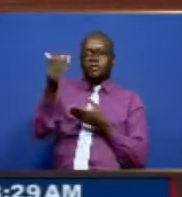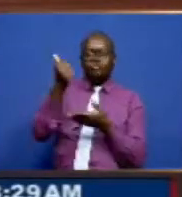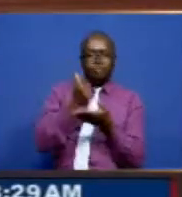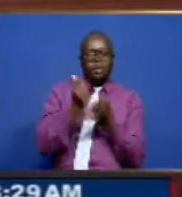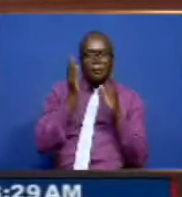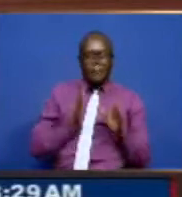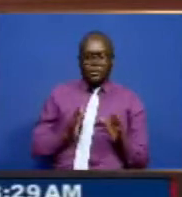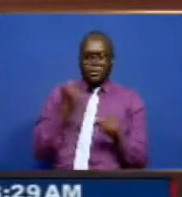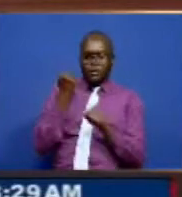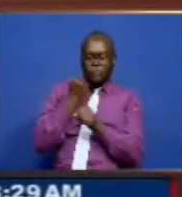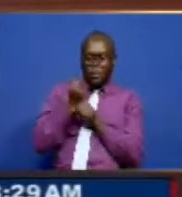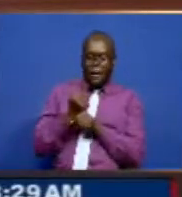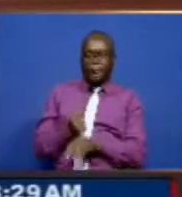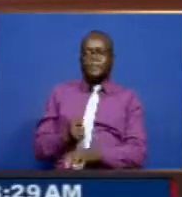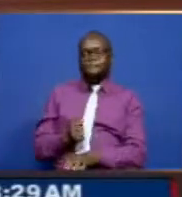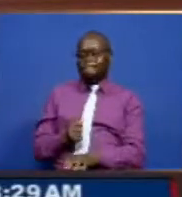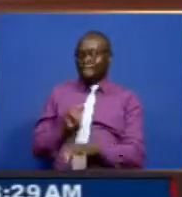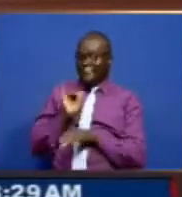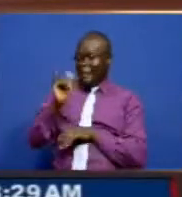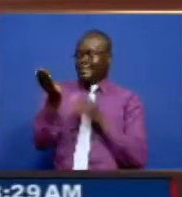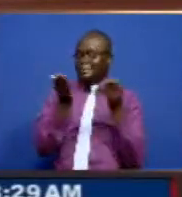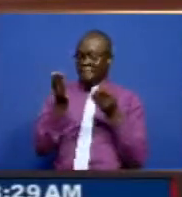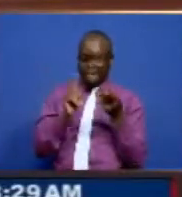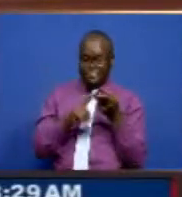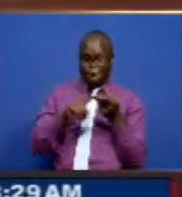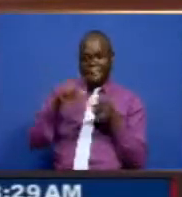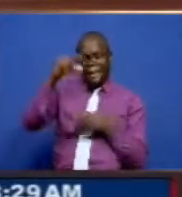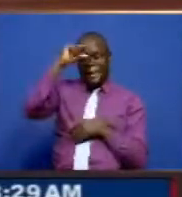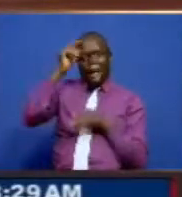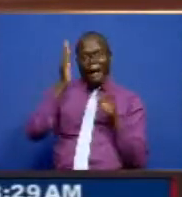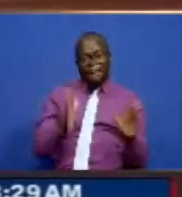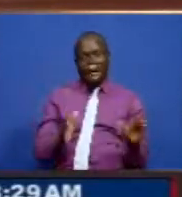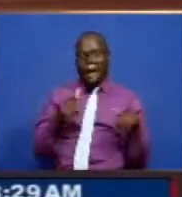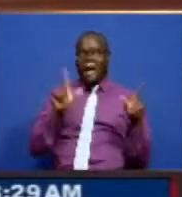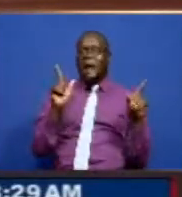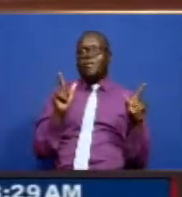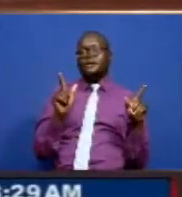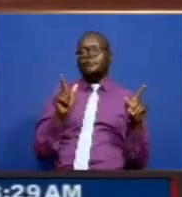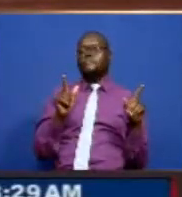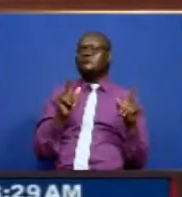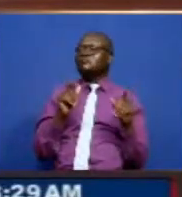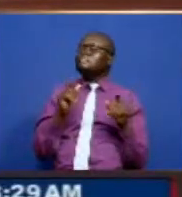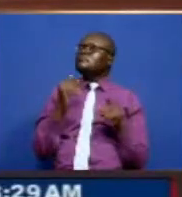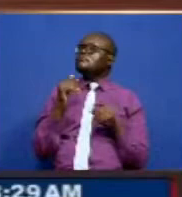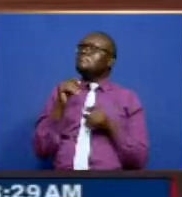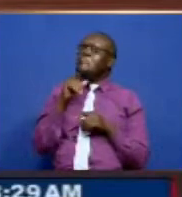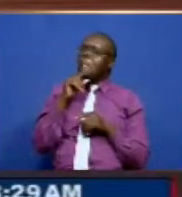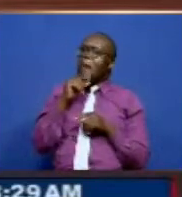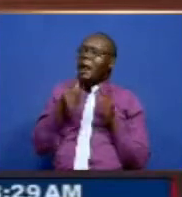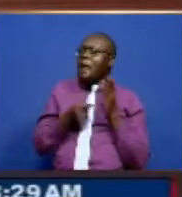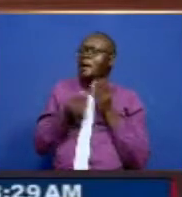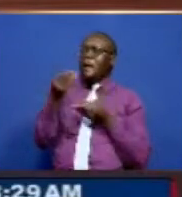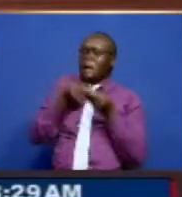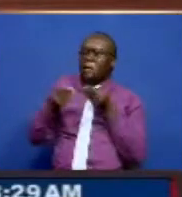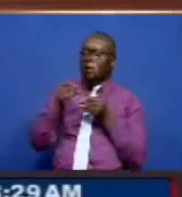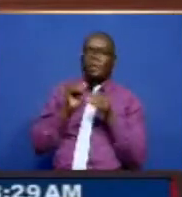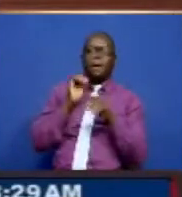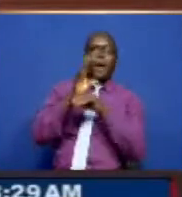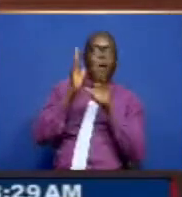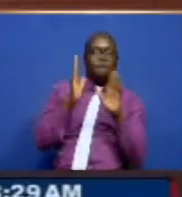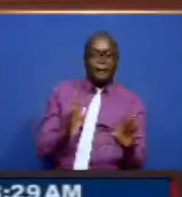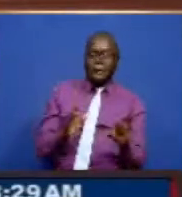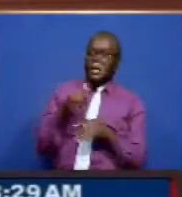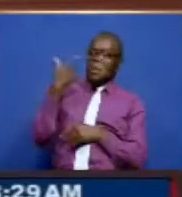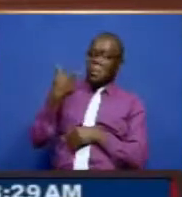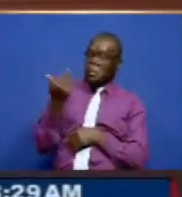in offices of the County Public Service. The governor has allowed Mr. Jeff Moria, his economic advisor, who